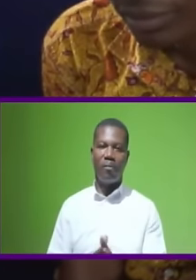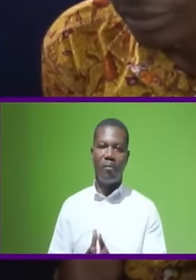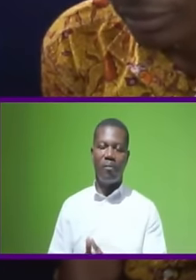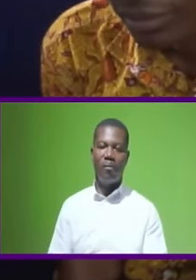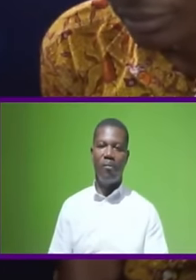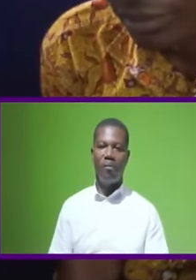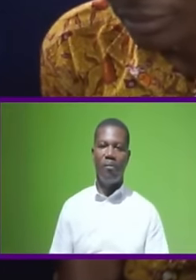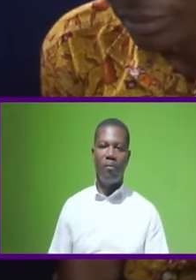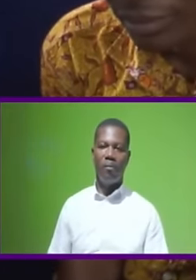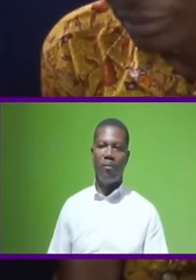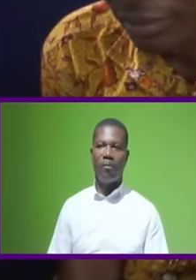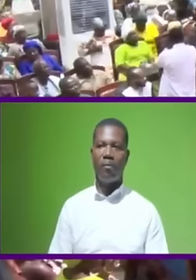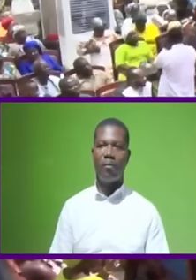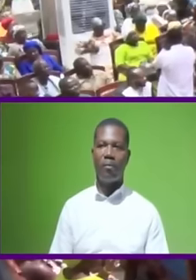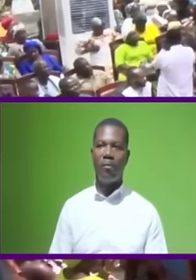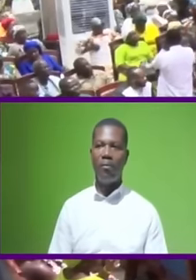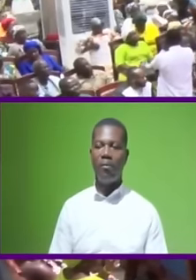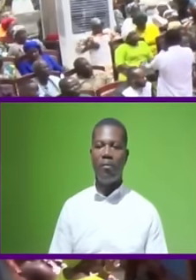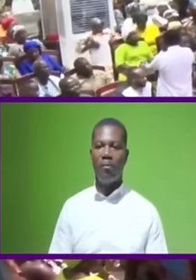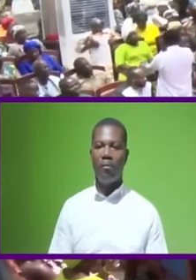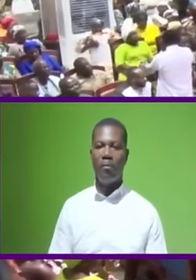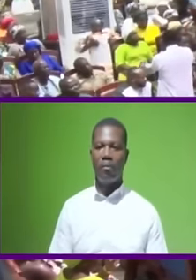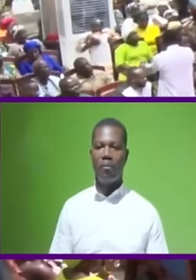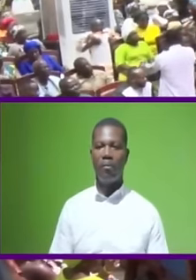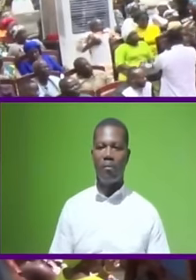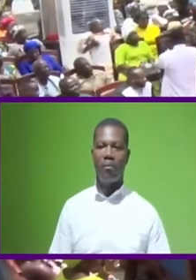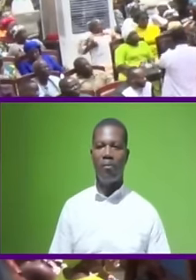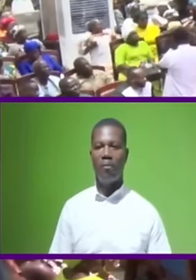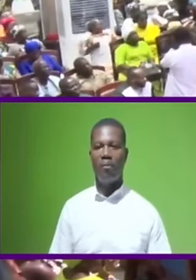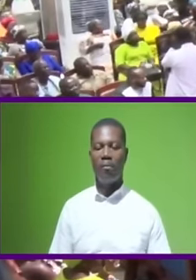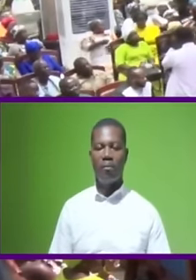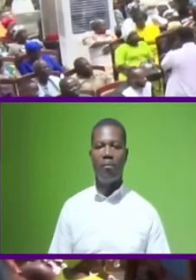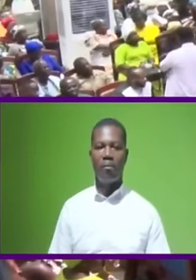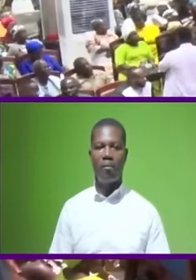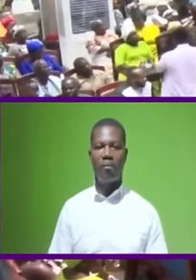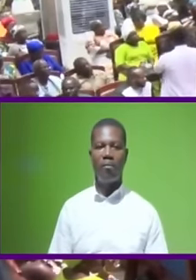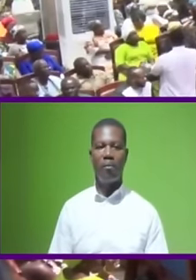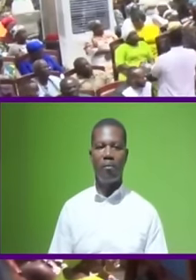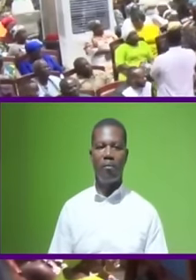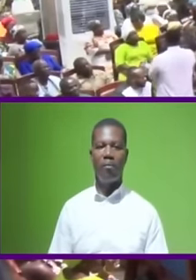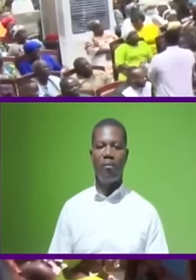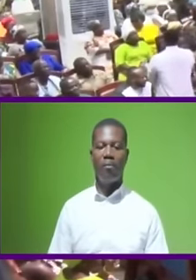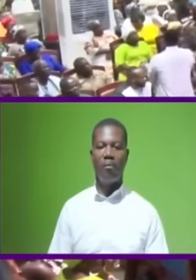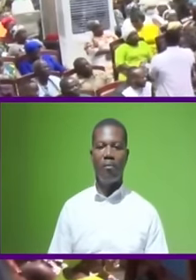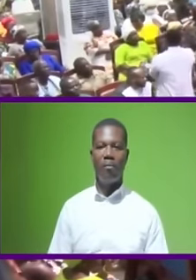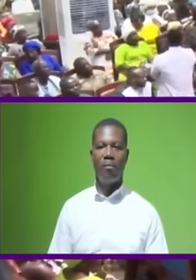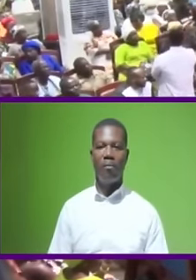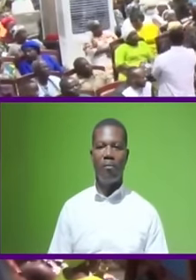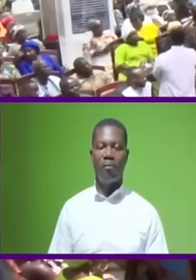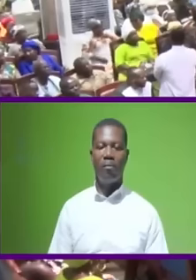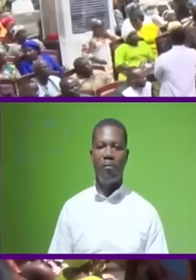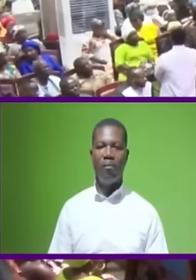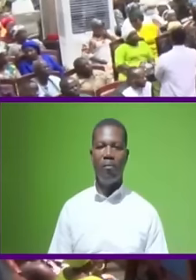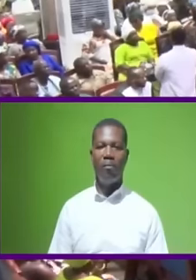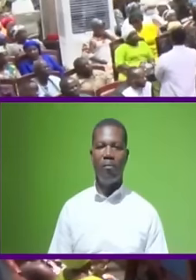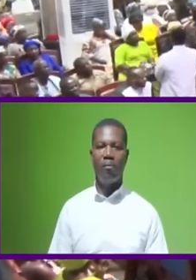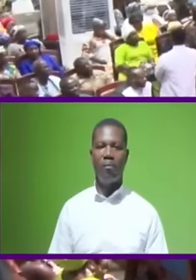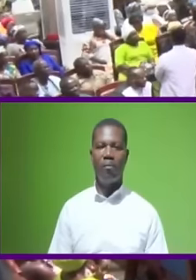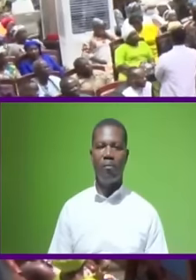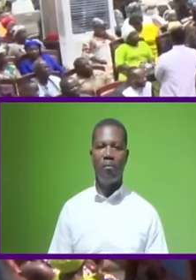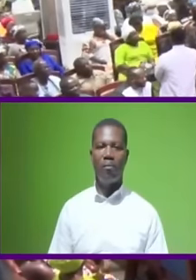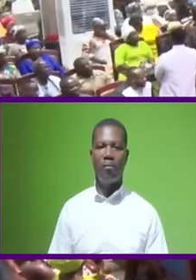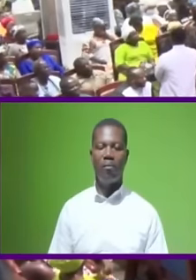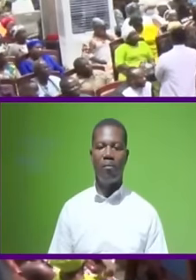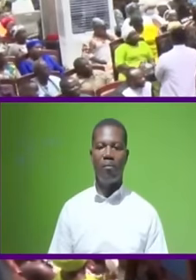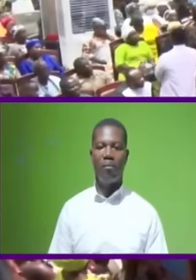their money, the chairman suggested that they take portions of it for a church project. So it could have been that Peter, we